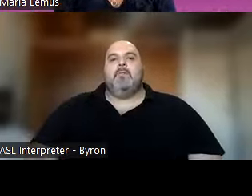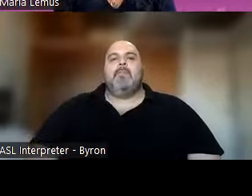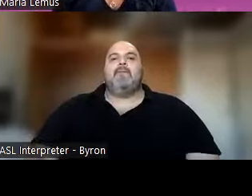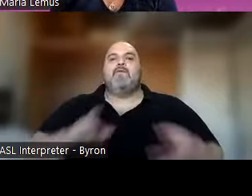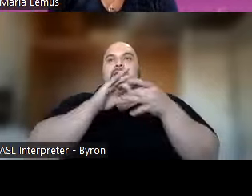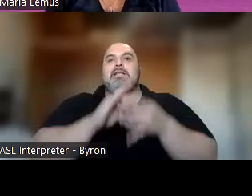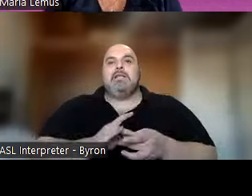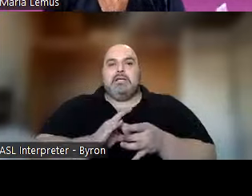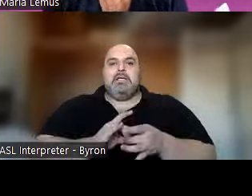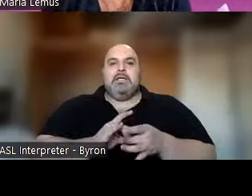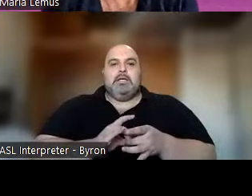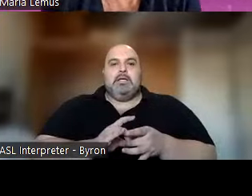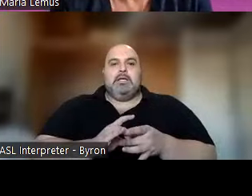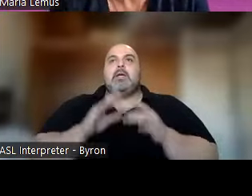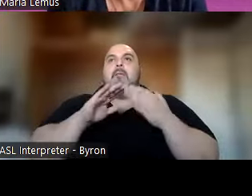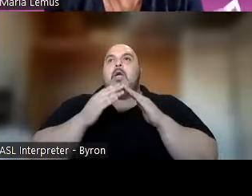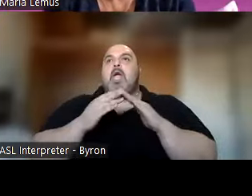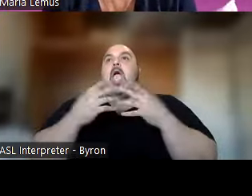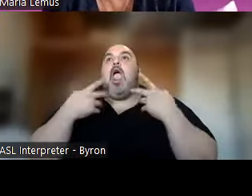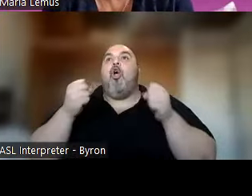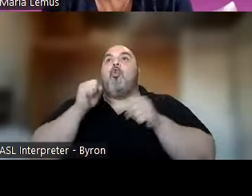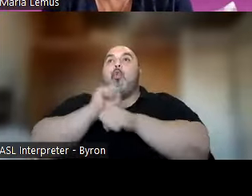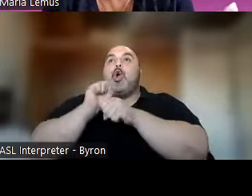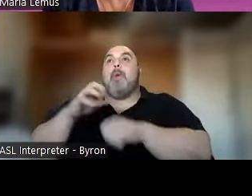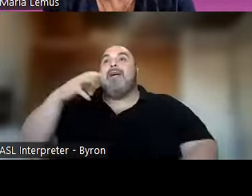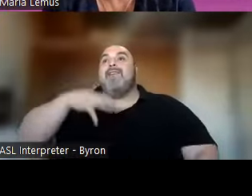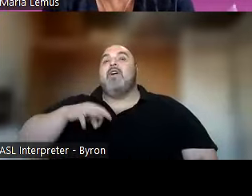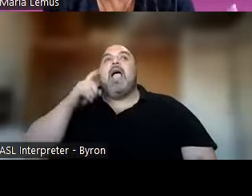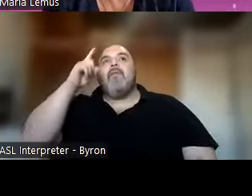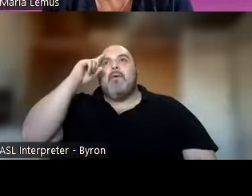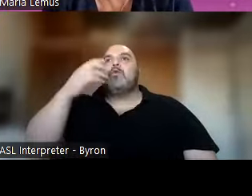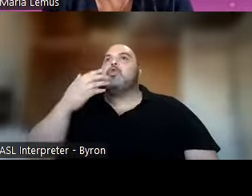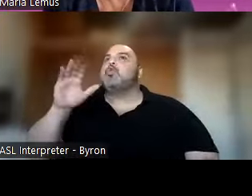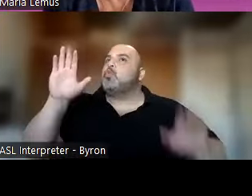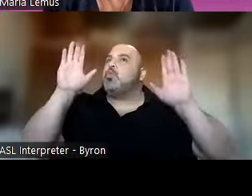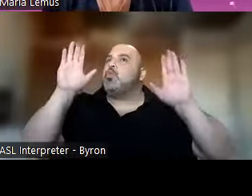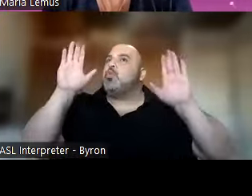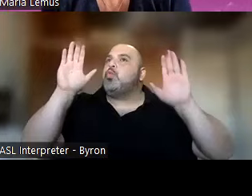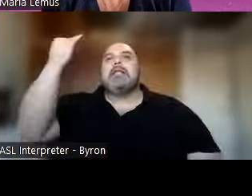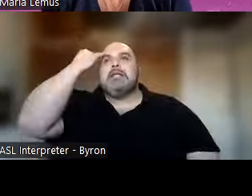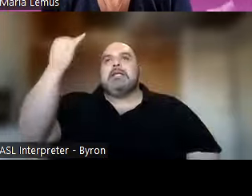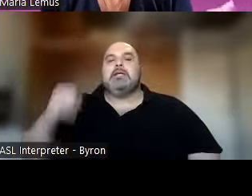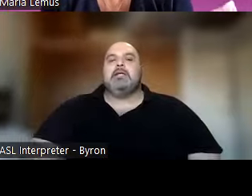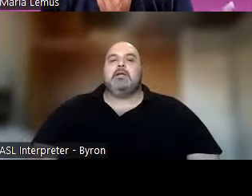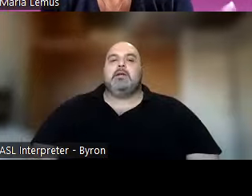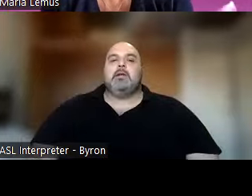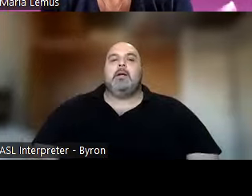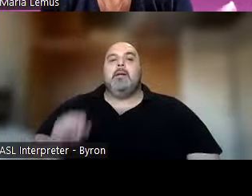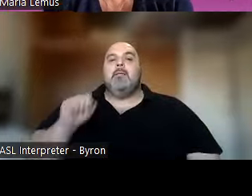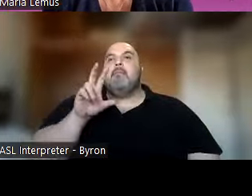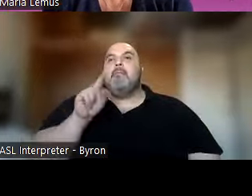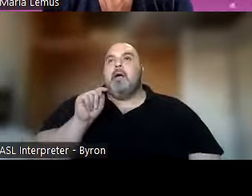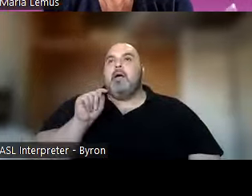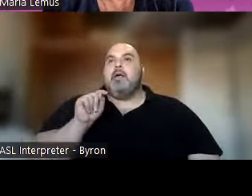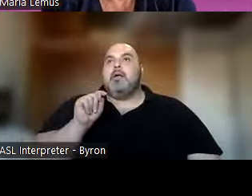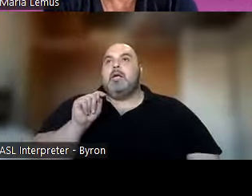community health worker benefit, I think that it was a great and it is a great idea. But